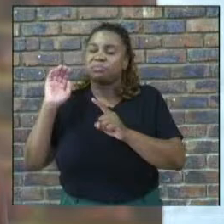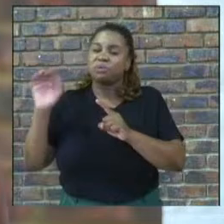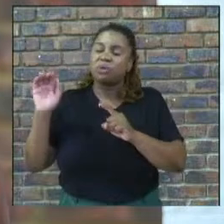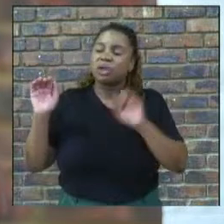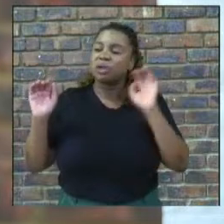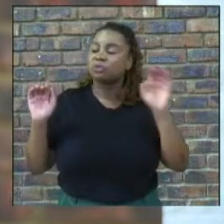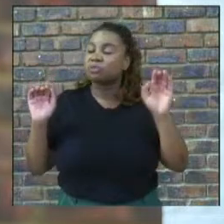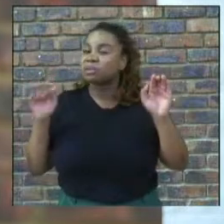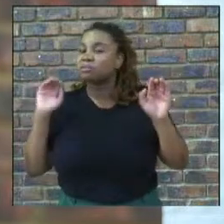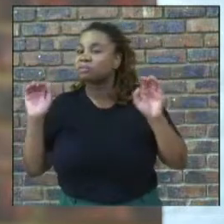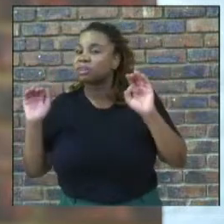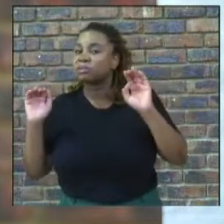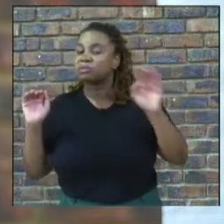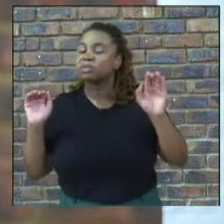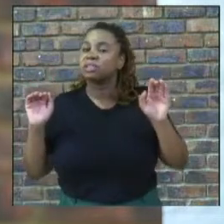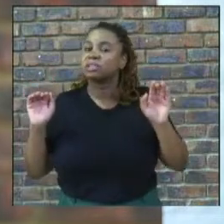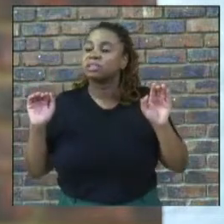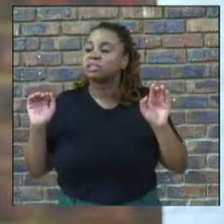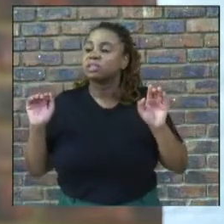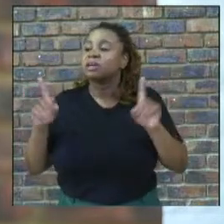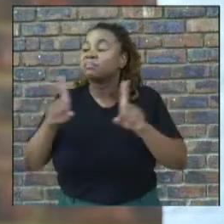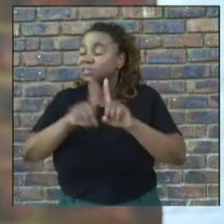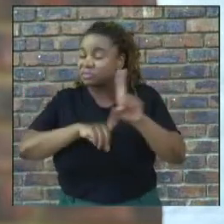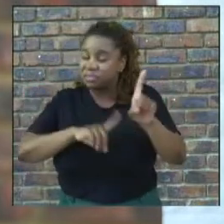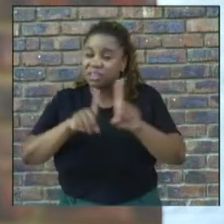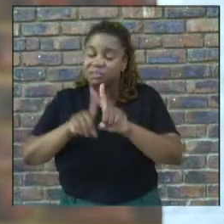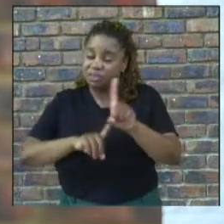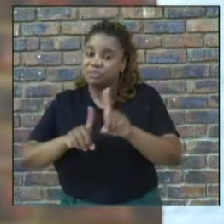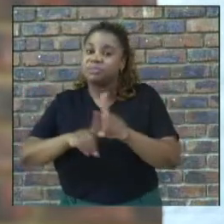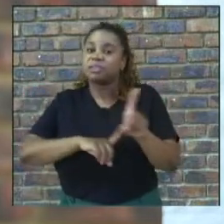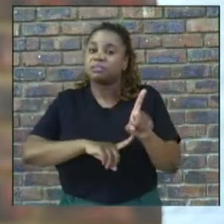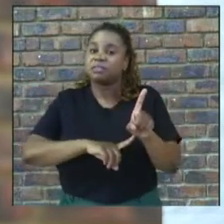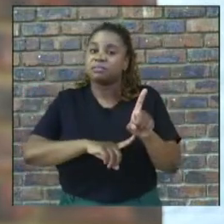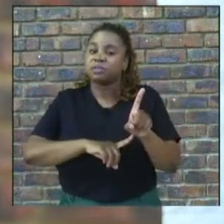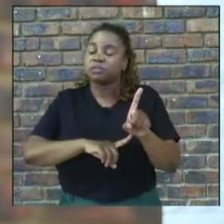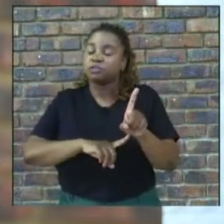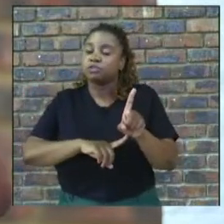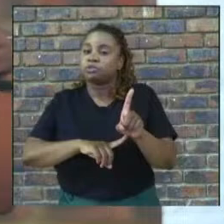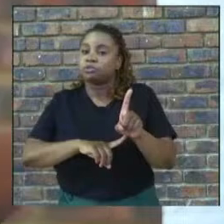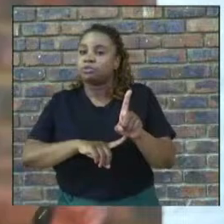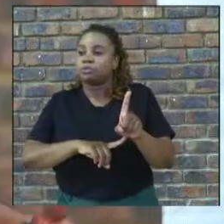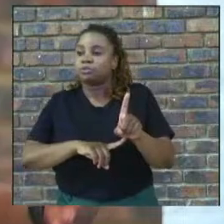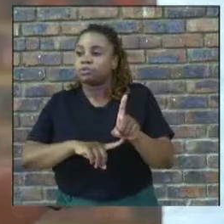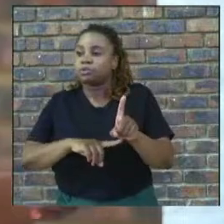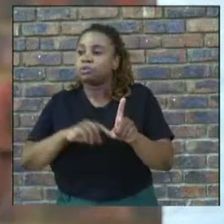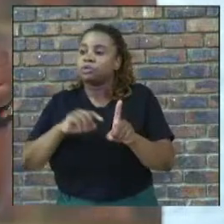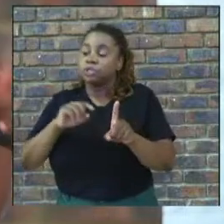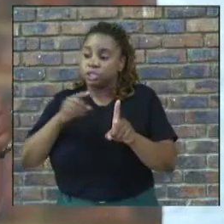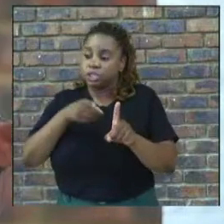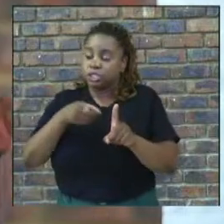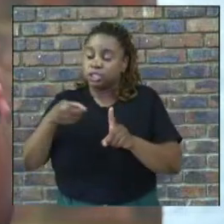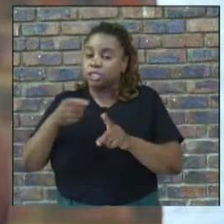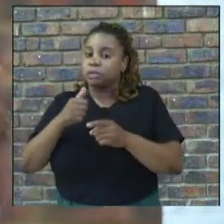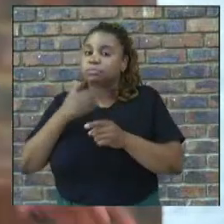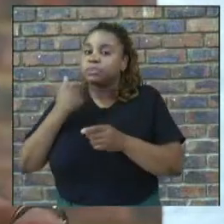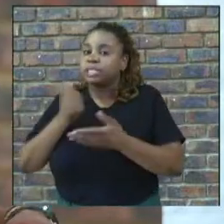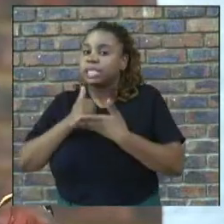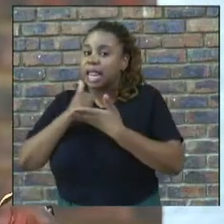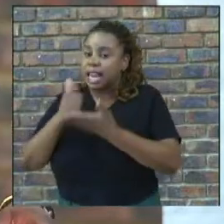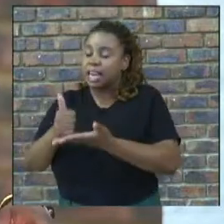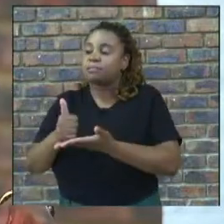Who can we commit to interact with her to try to unlock opportunities that are